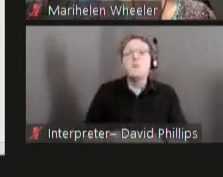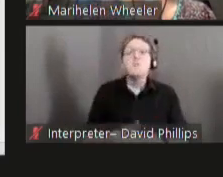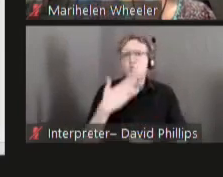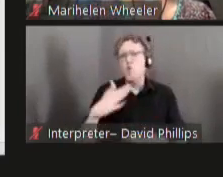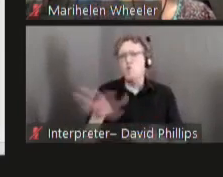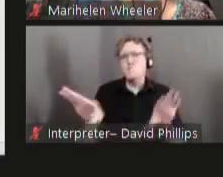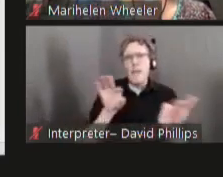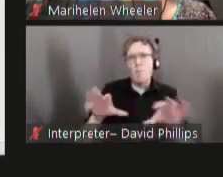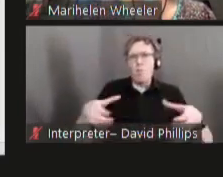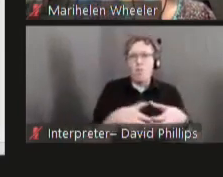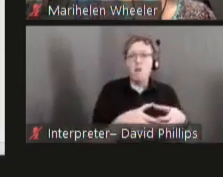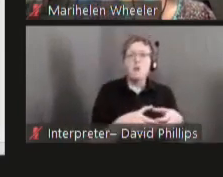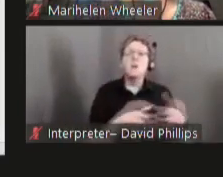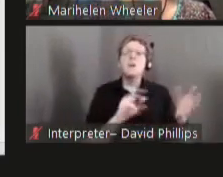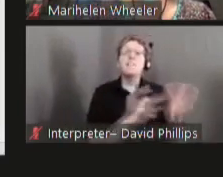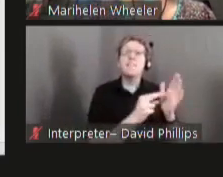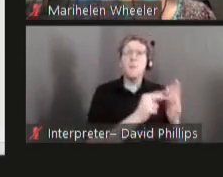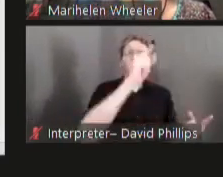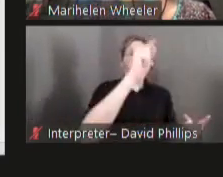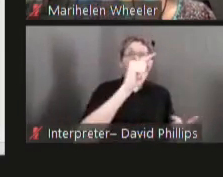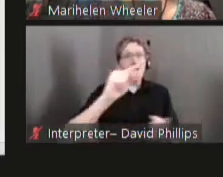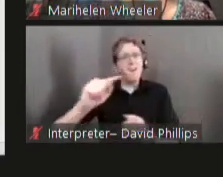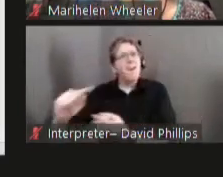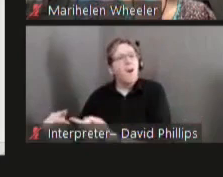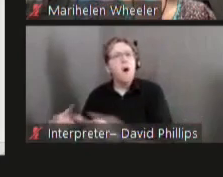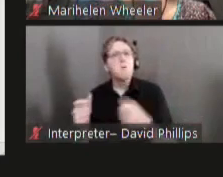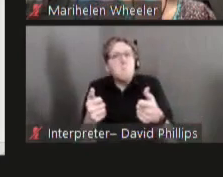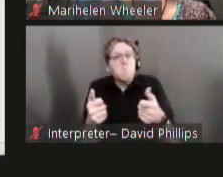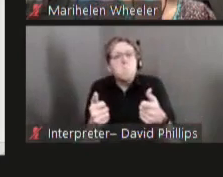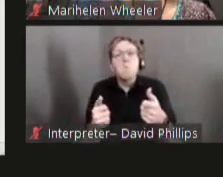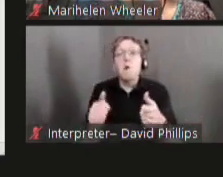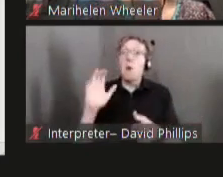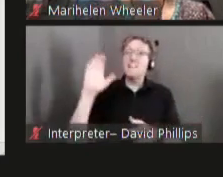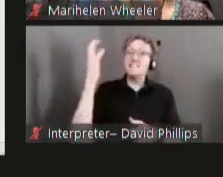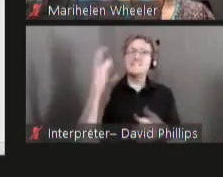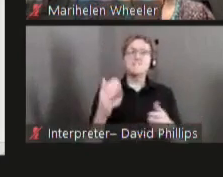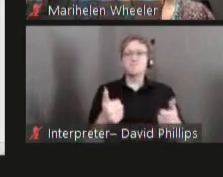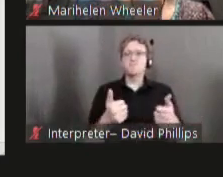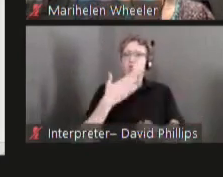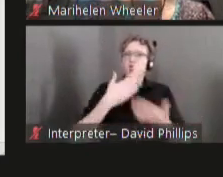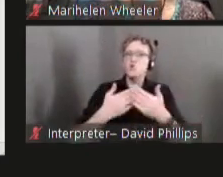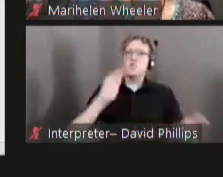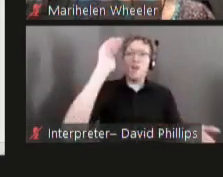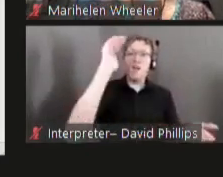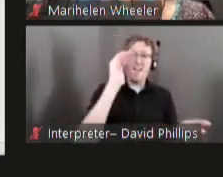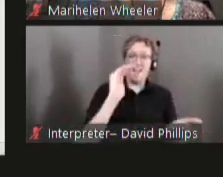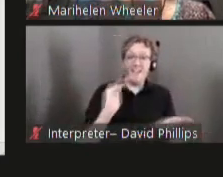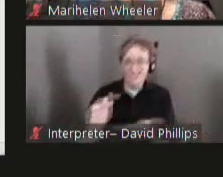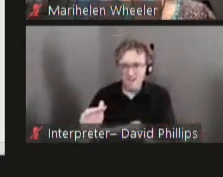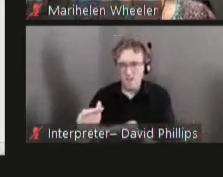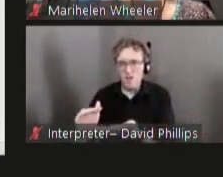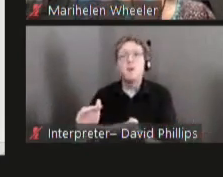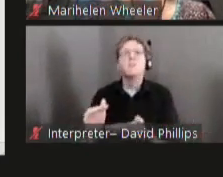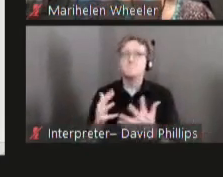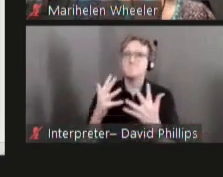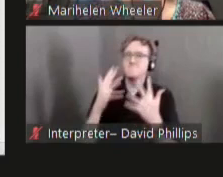individuals have been going down. We knew the epidemic seemed to be, at least for a short time, under control. And then this is what happened, unfortunately,